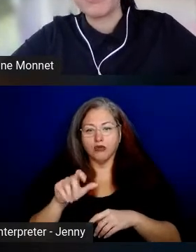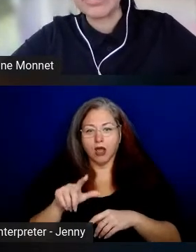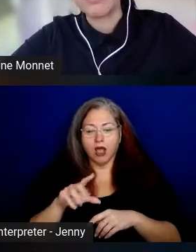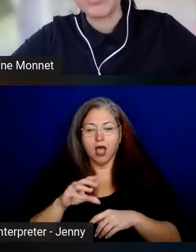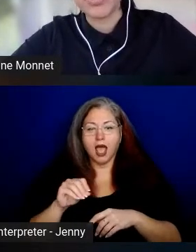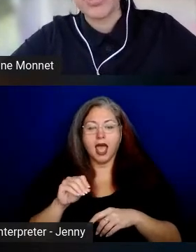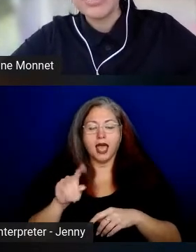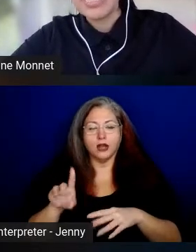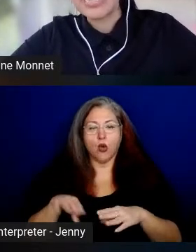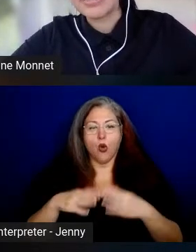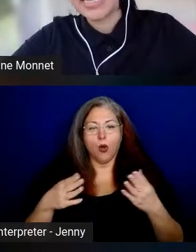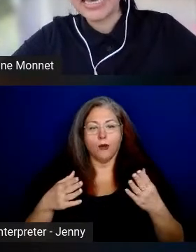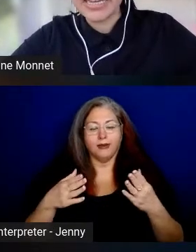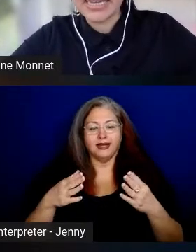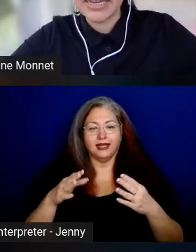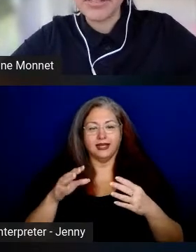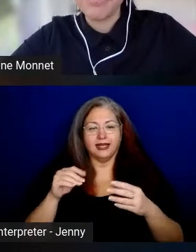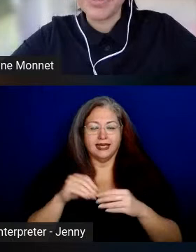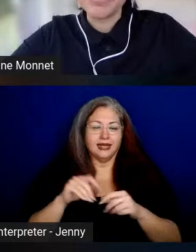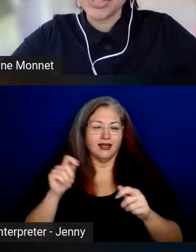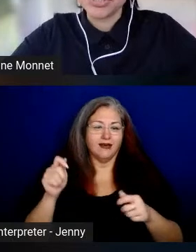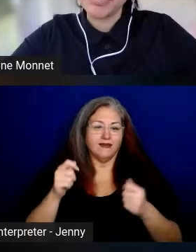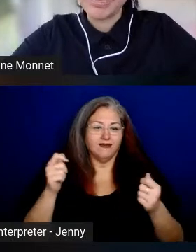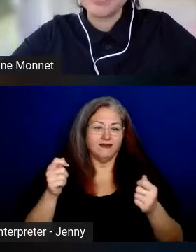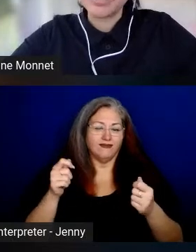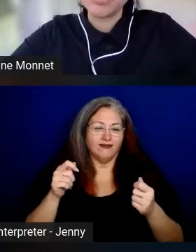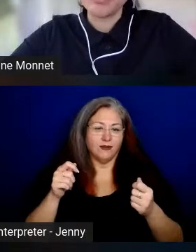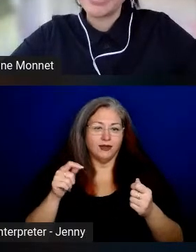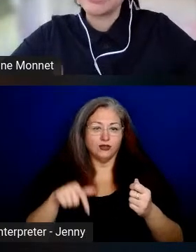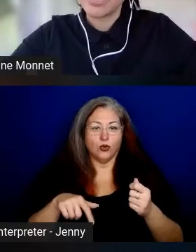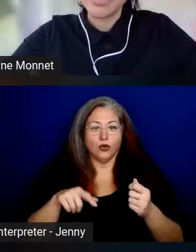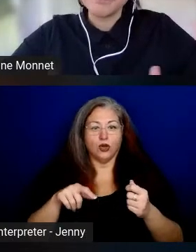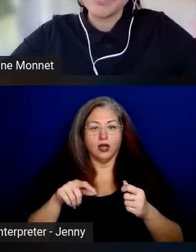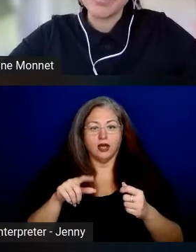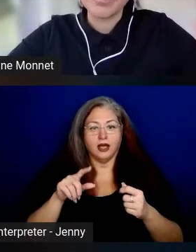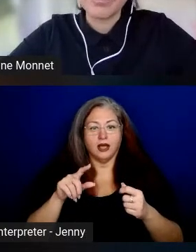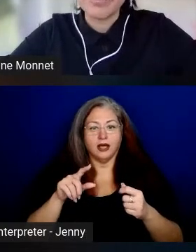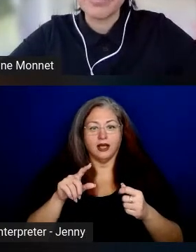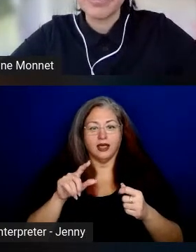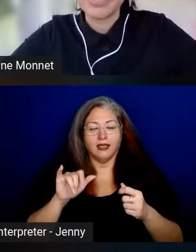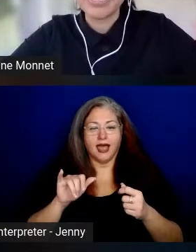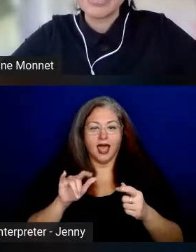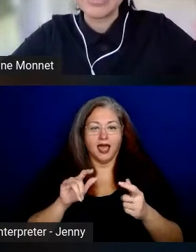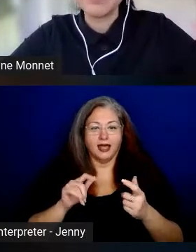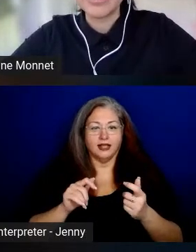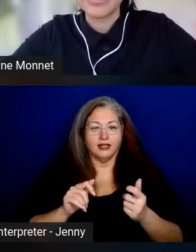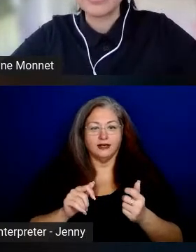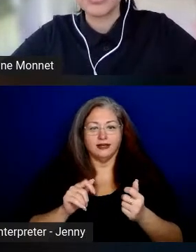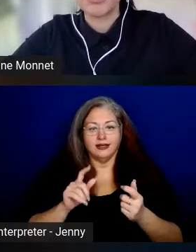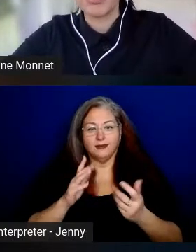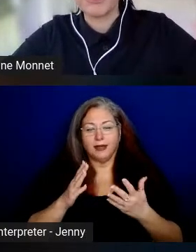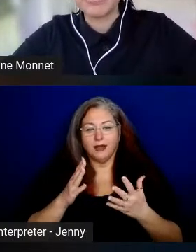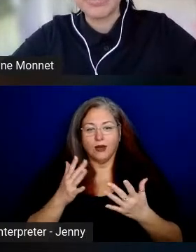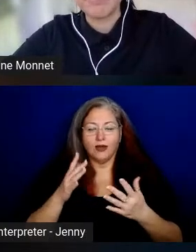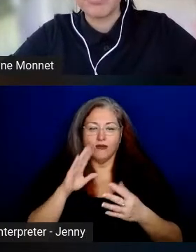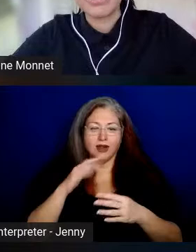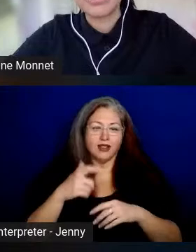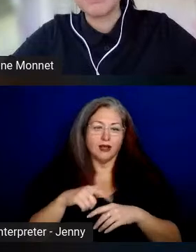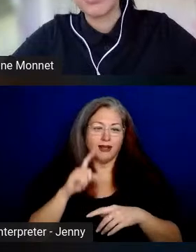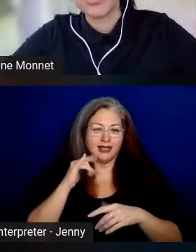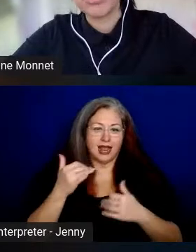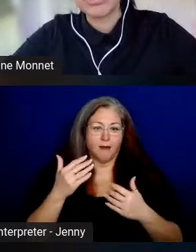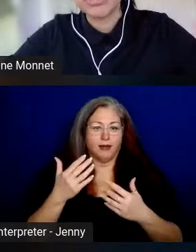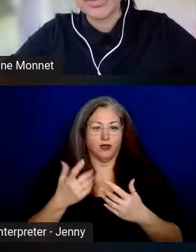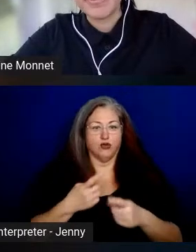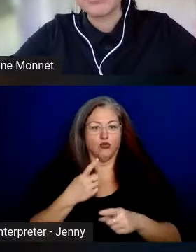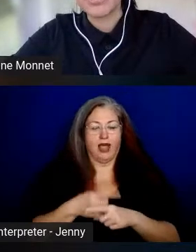film for a festival. So I think the film just arrives at a right time. It seems like it's an appropriate time for these